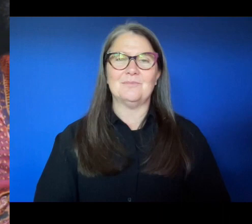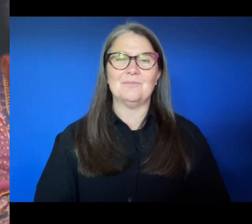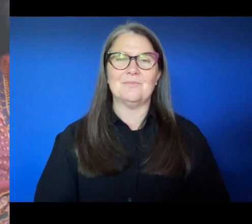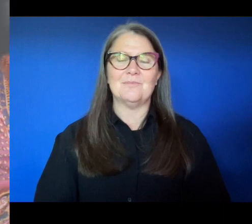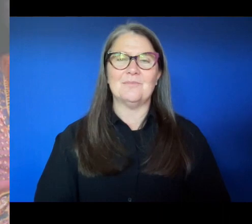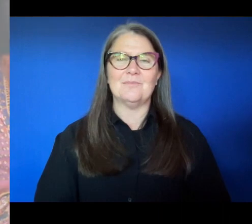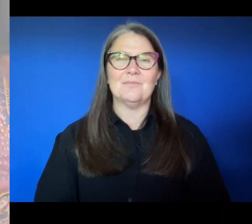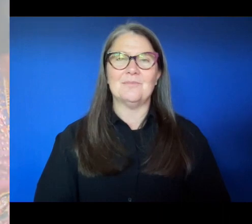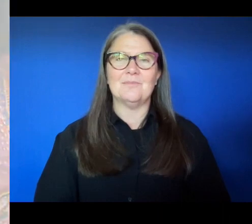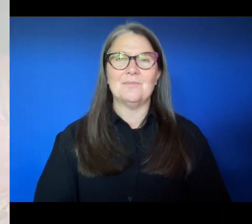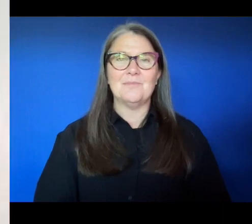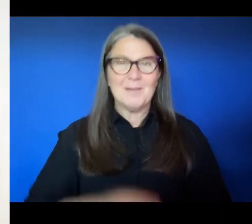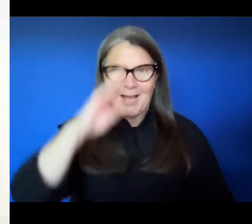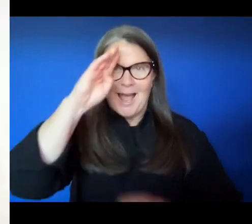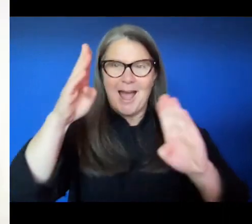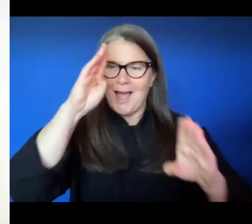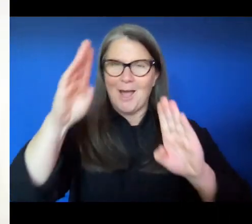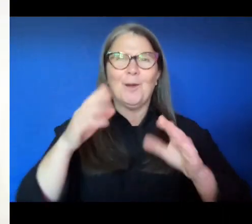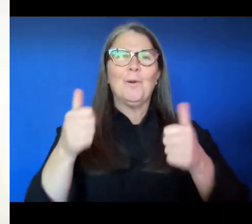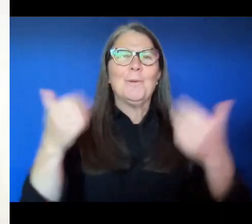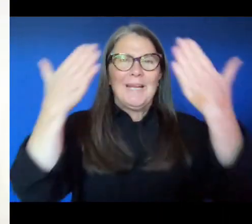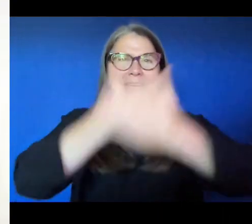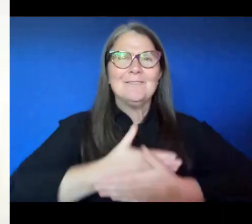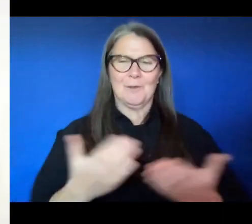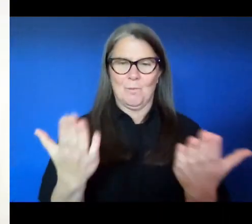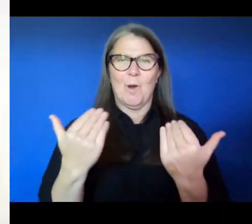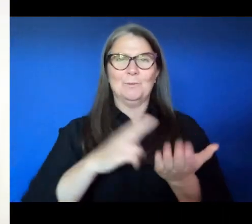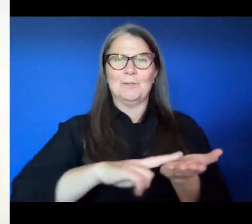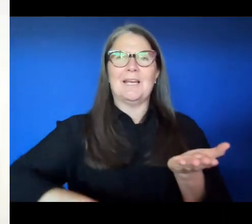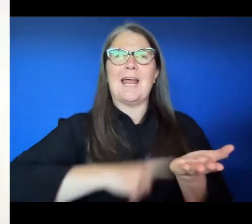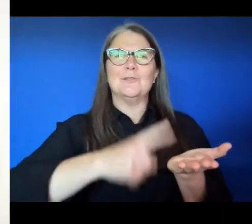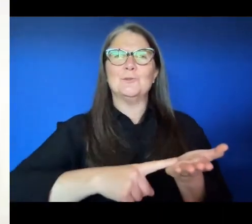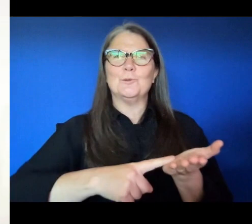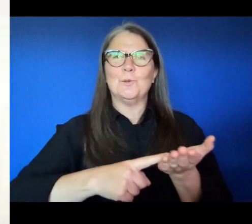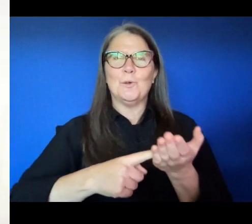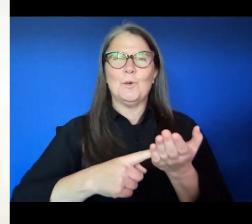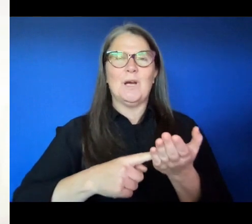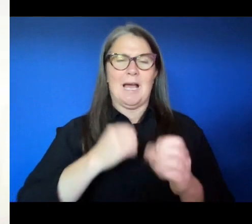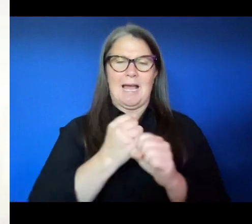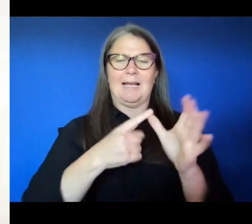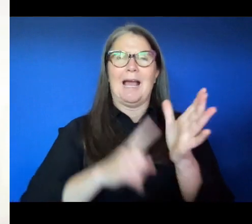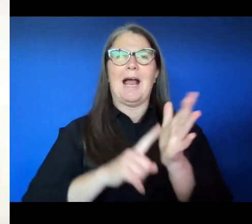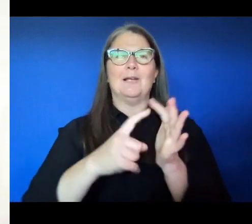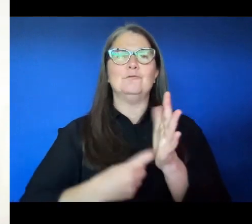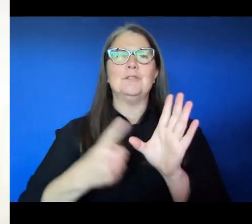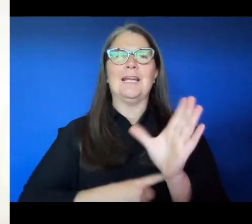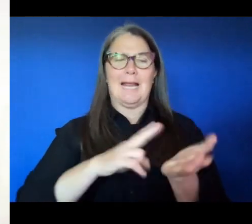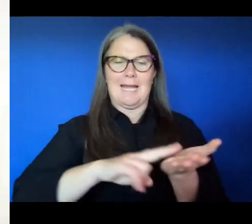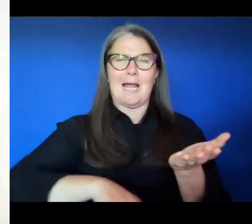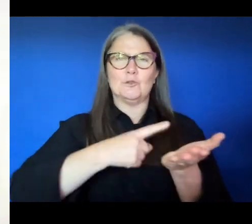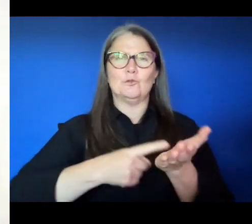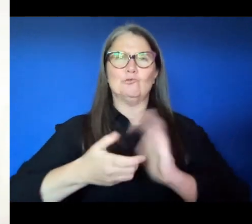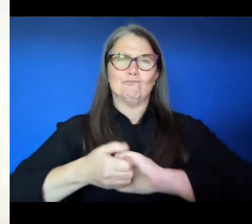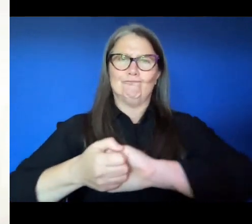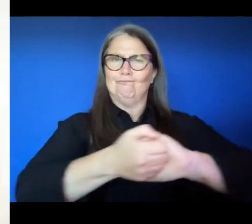Hi everybody, good evening and welcome to the National Gallery's National Reconciliation Week event. I am co-piloting